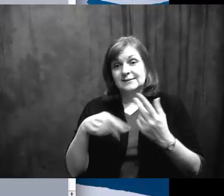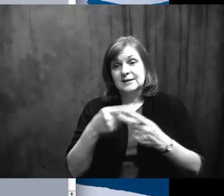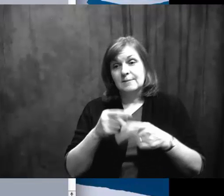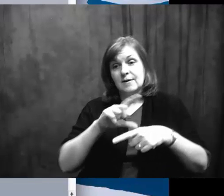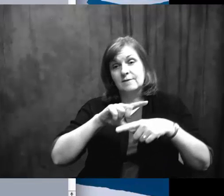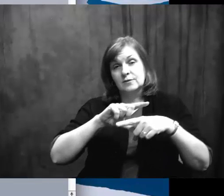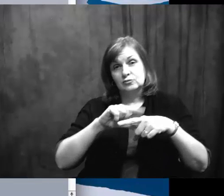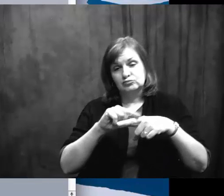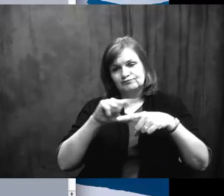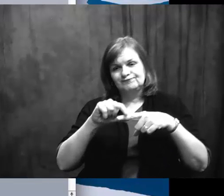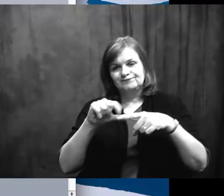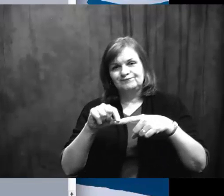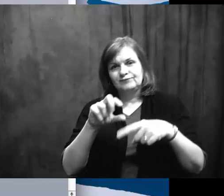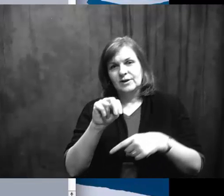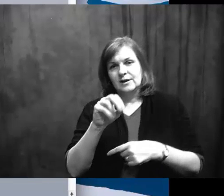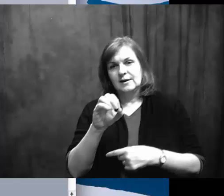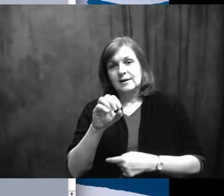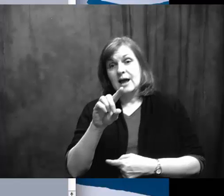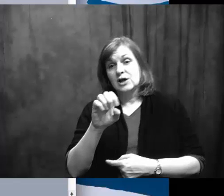that produce these